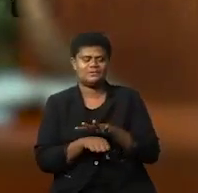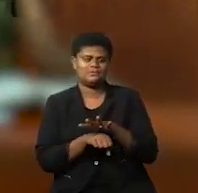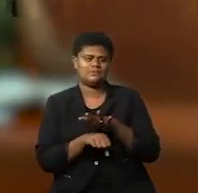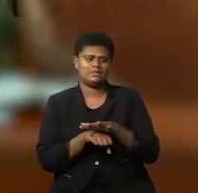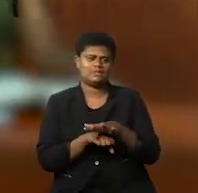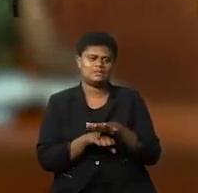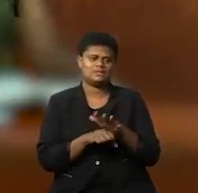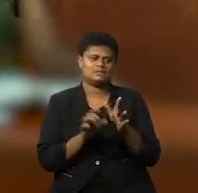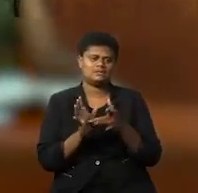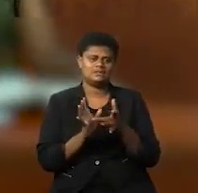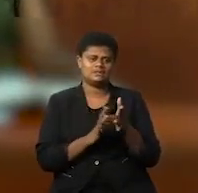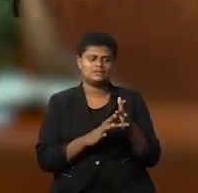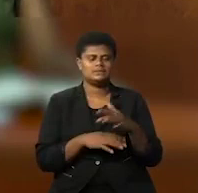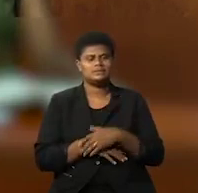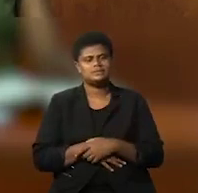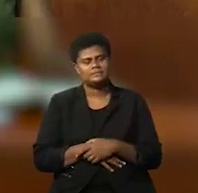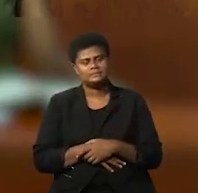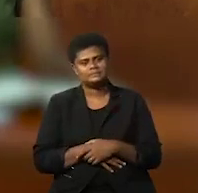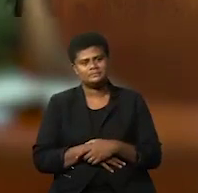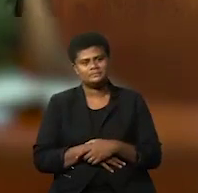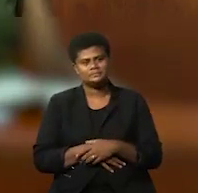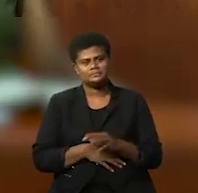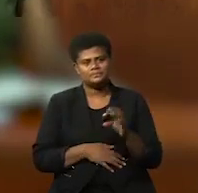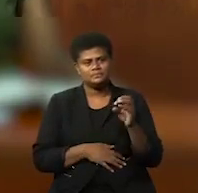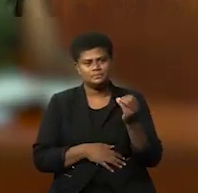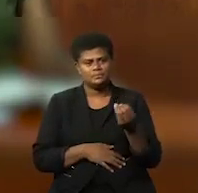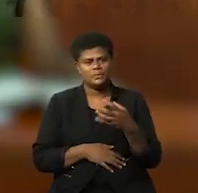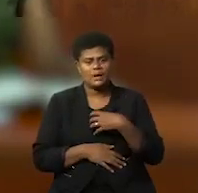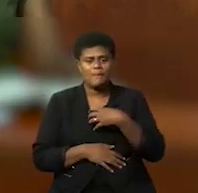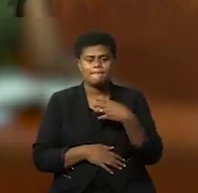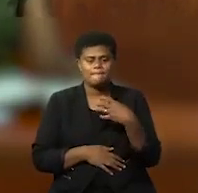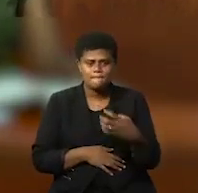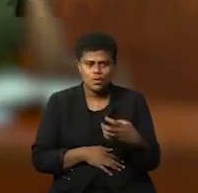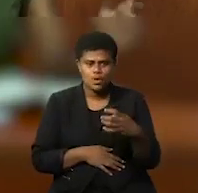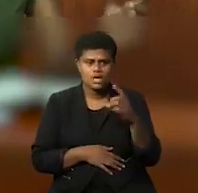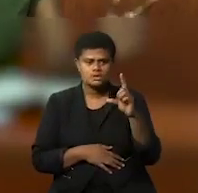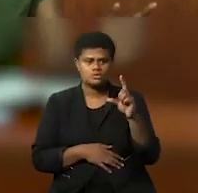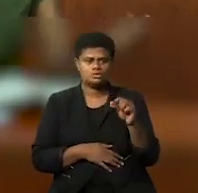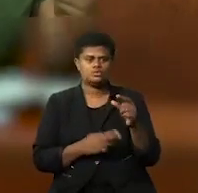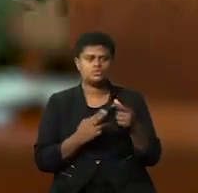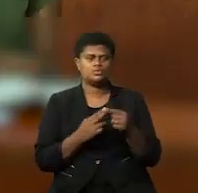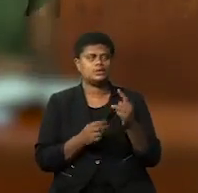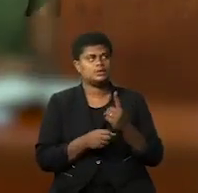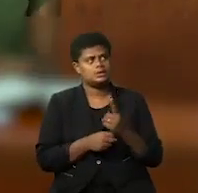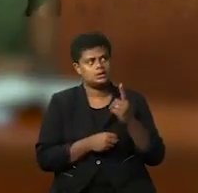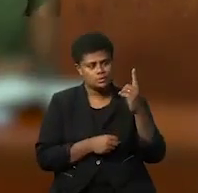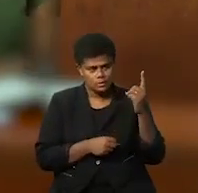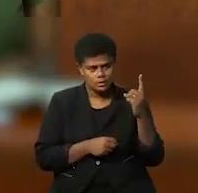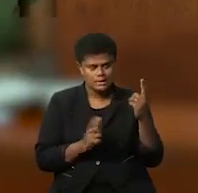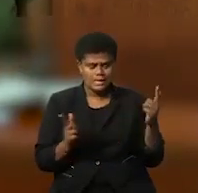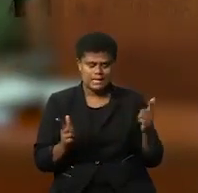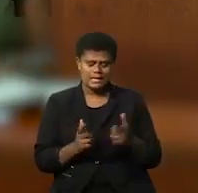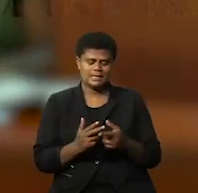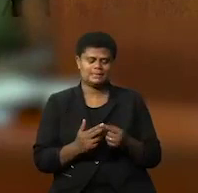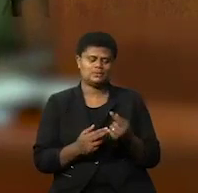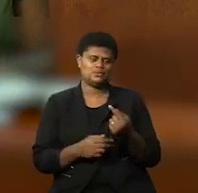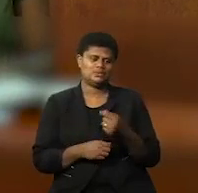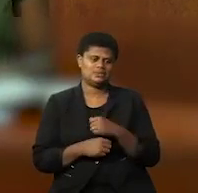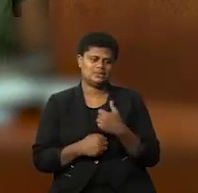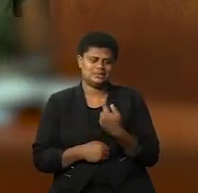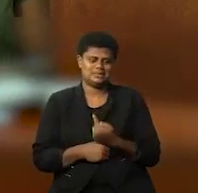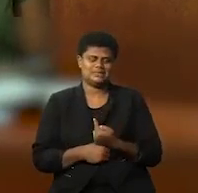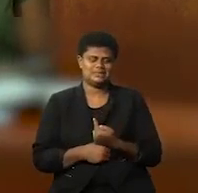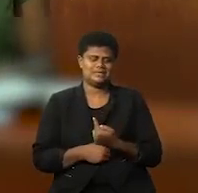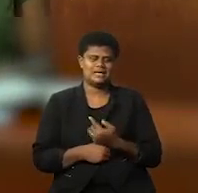that the thing about, you know, the kingdom of God is that it's more to do with God and less to do with self. One of the practical